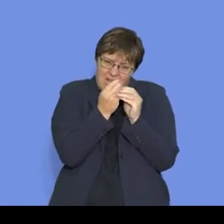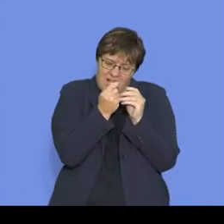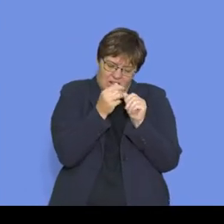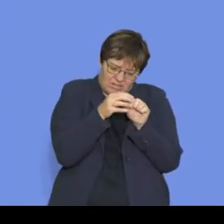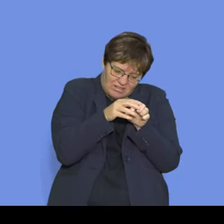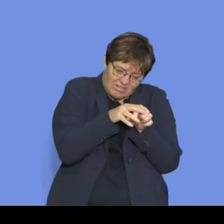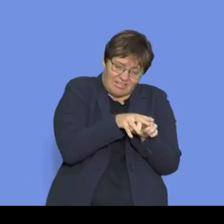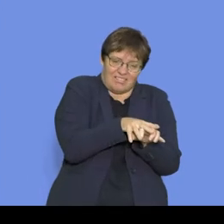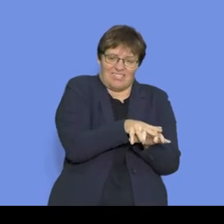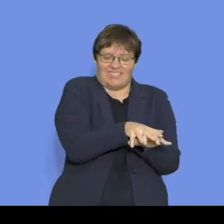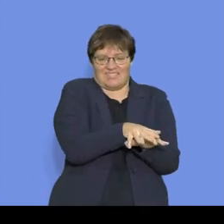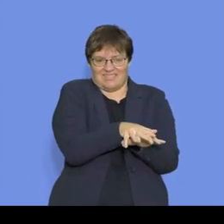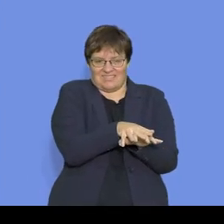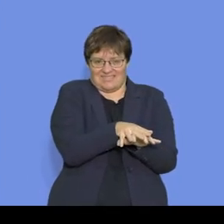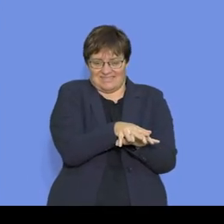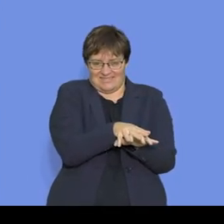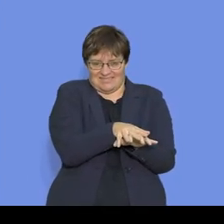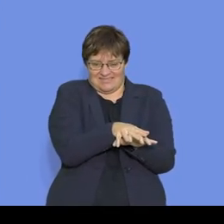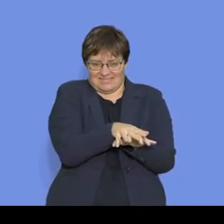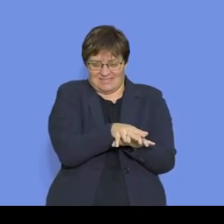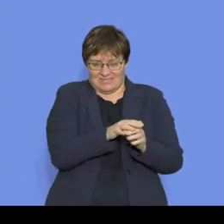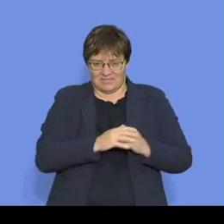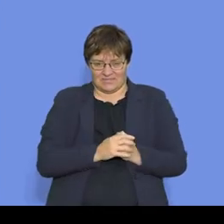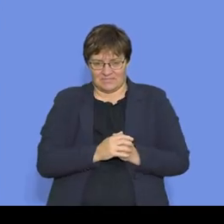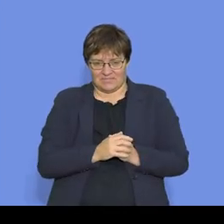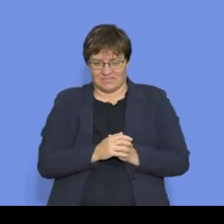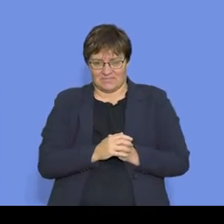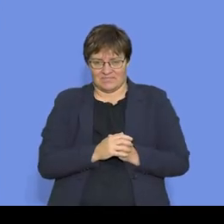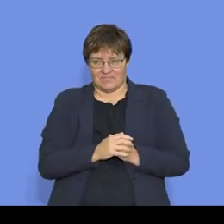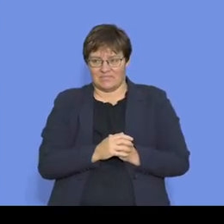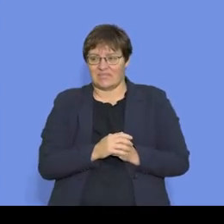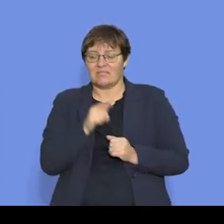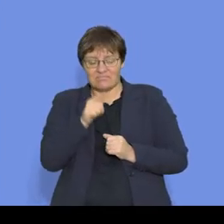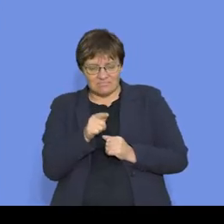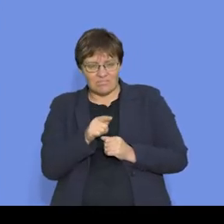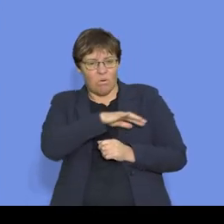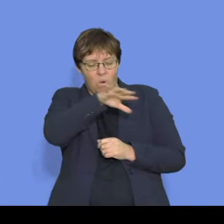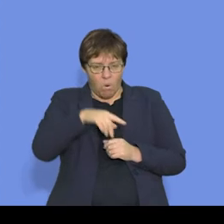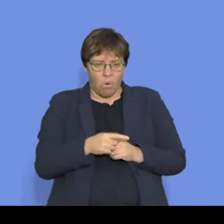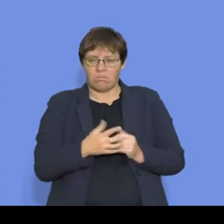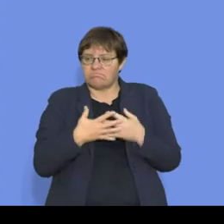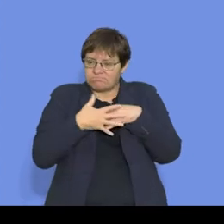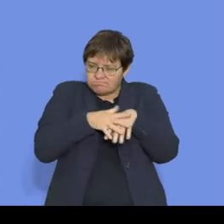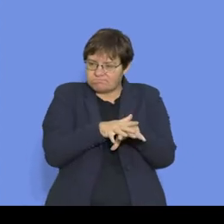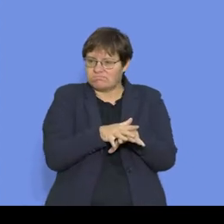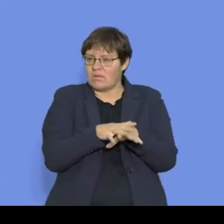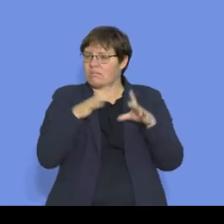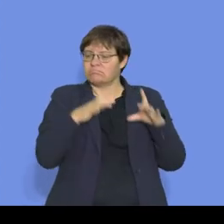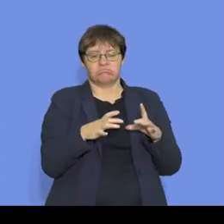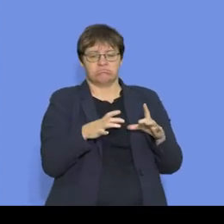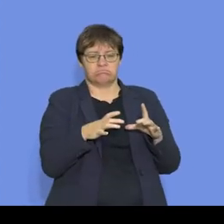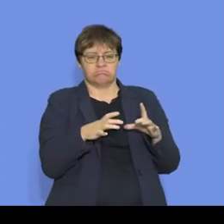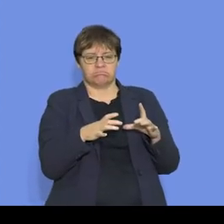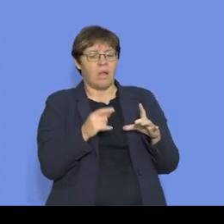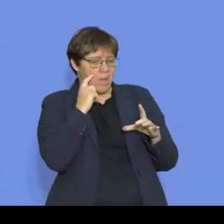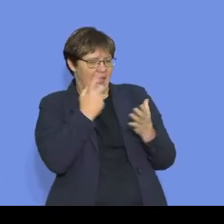the very rock became molten. and these are now all cemented together,